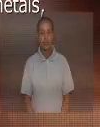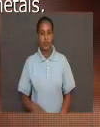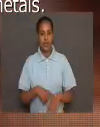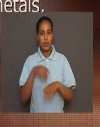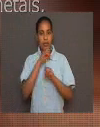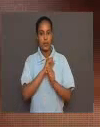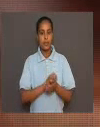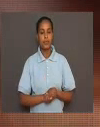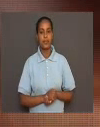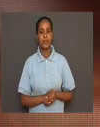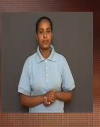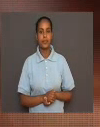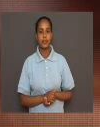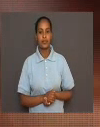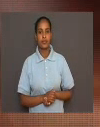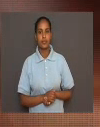Time's up.